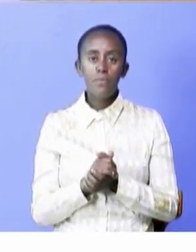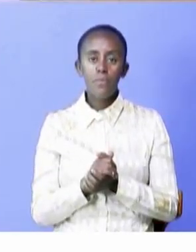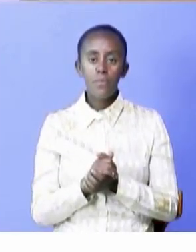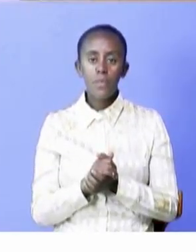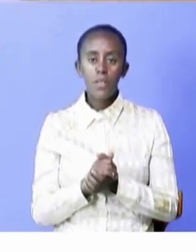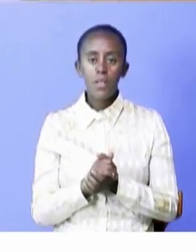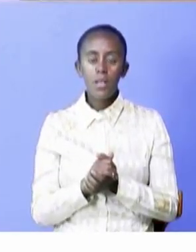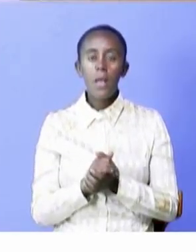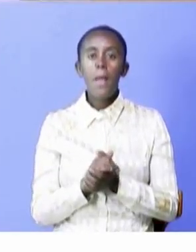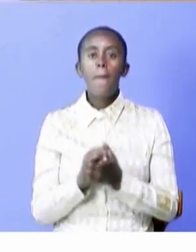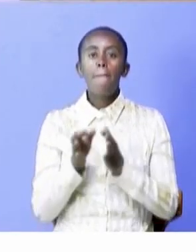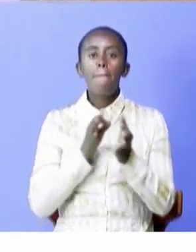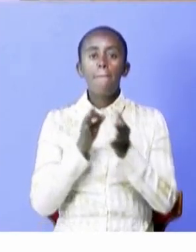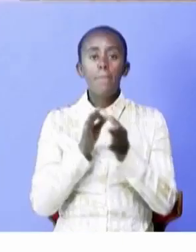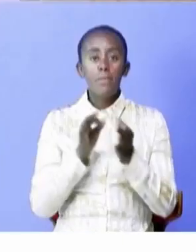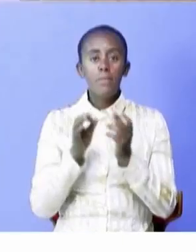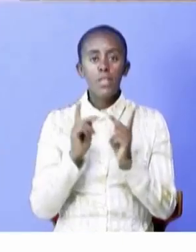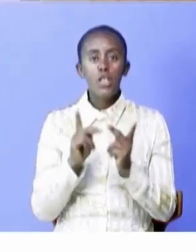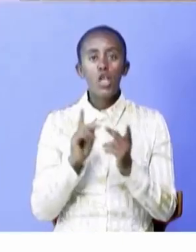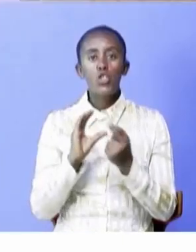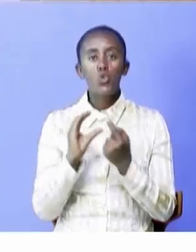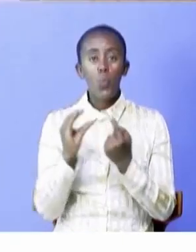present situations